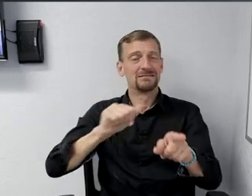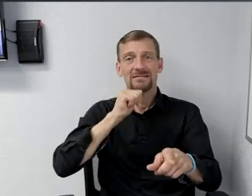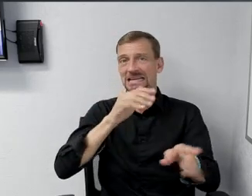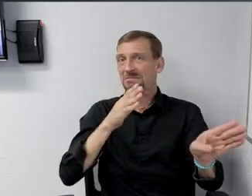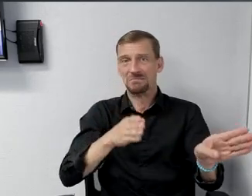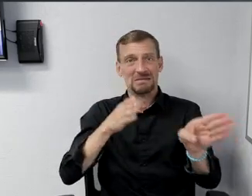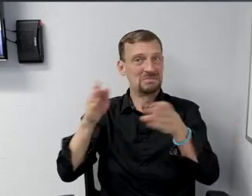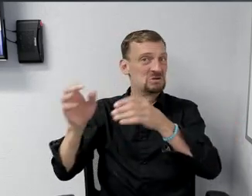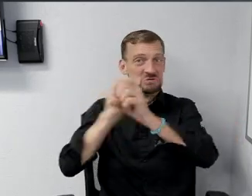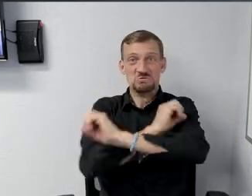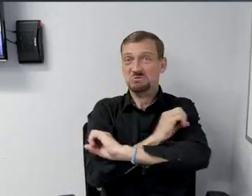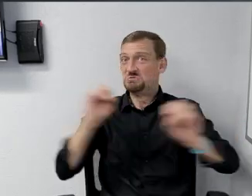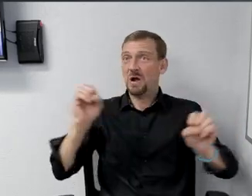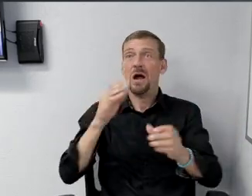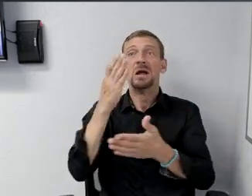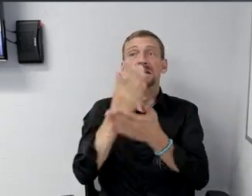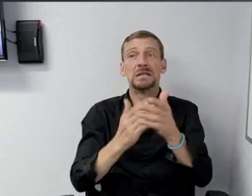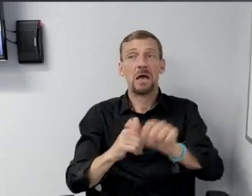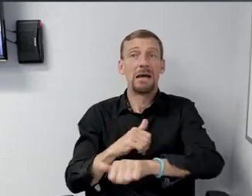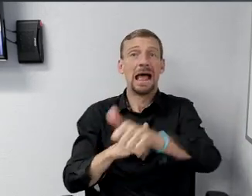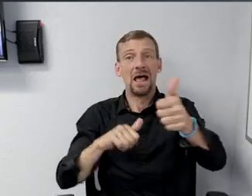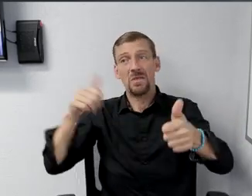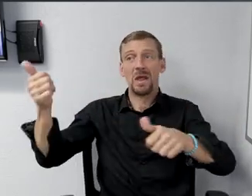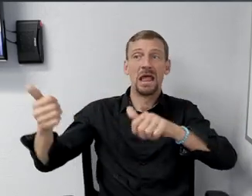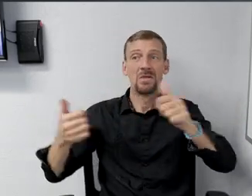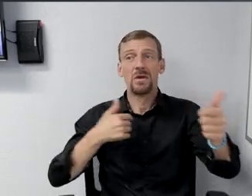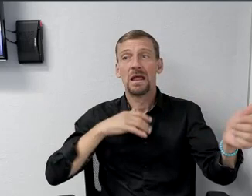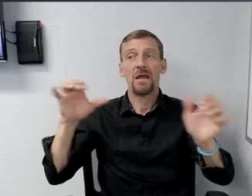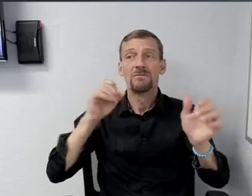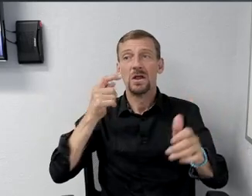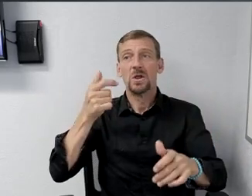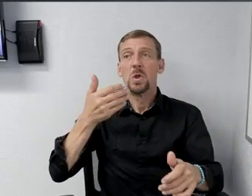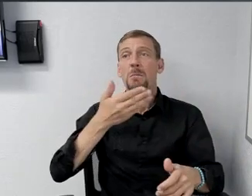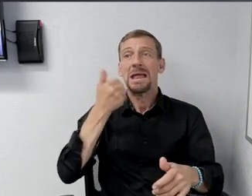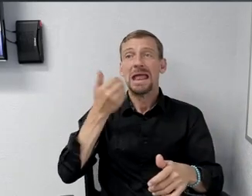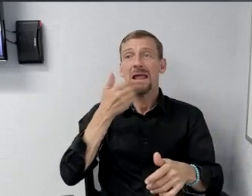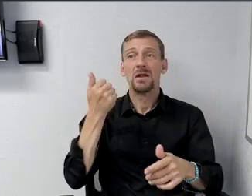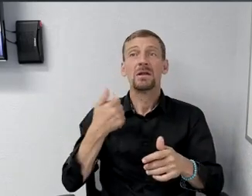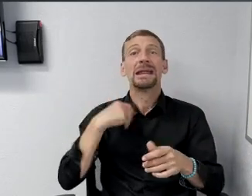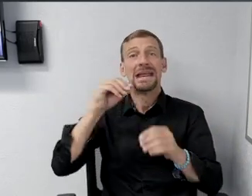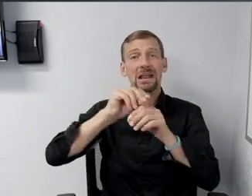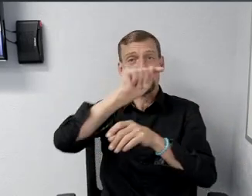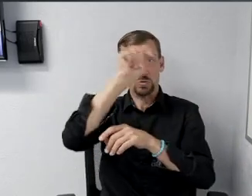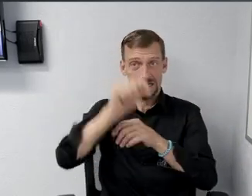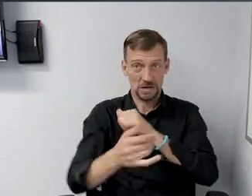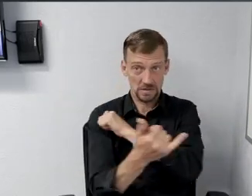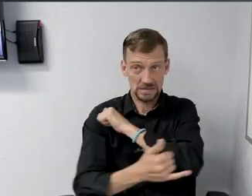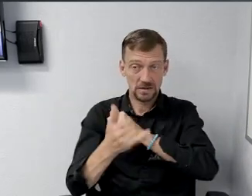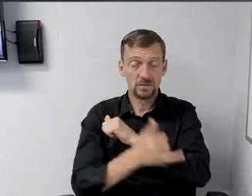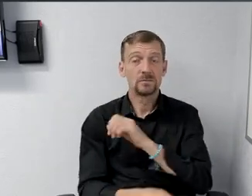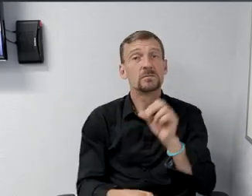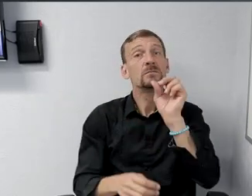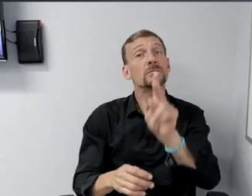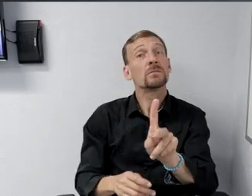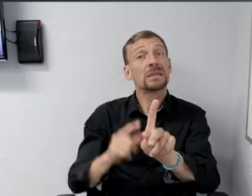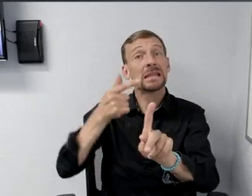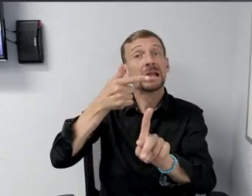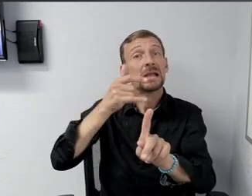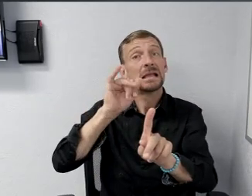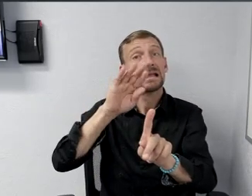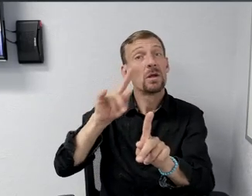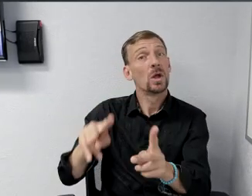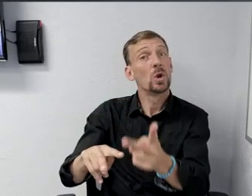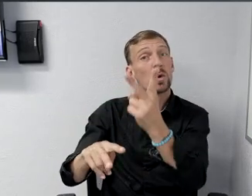prepared. Some of the other nursing homes have actually done a little bit better in Tulare County. Okay, Gary, you know what? A couple